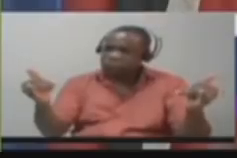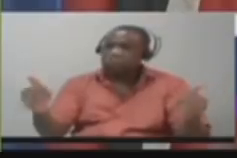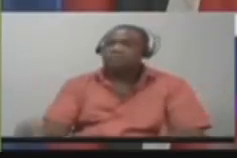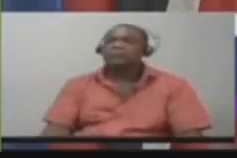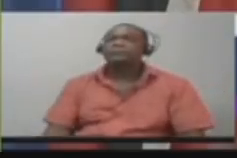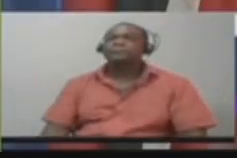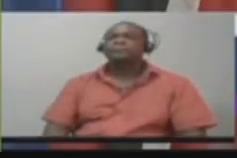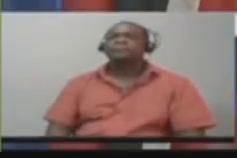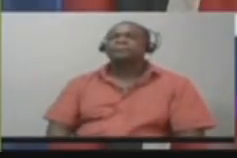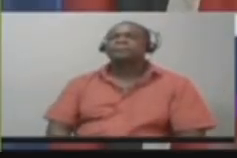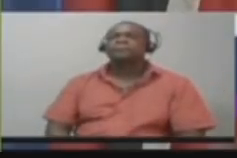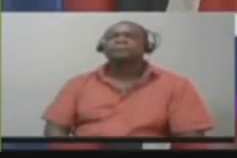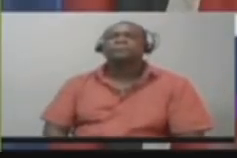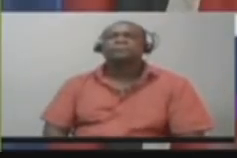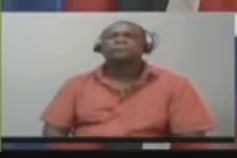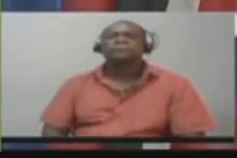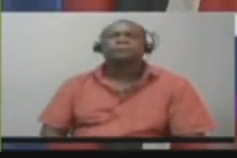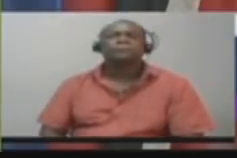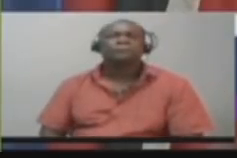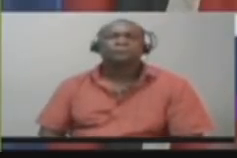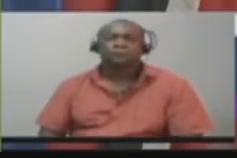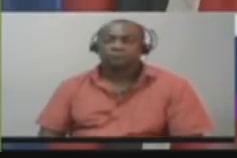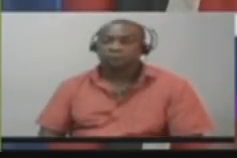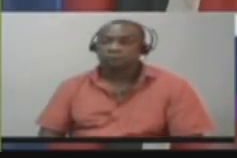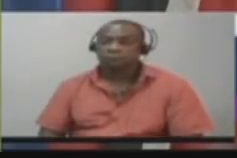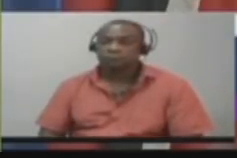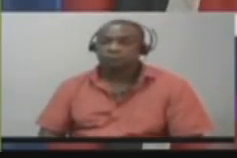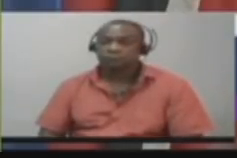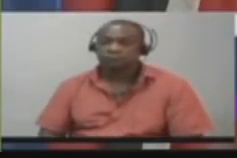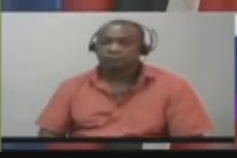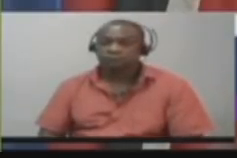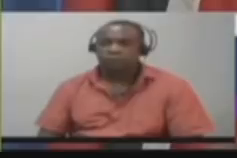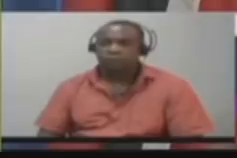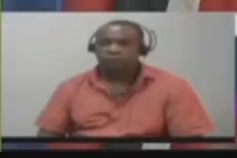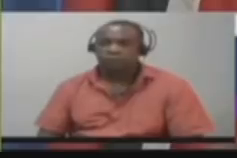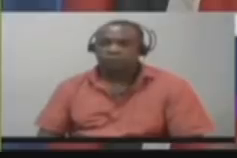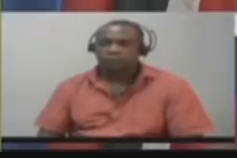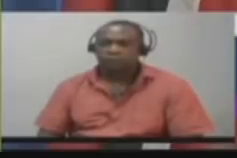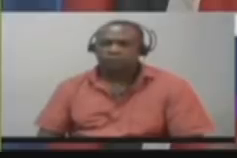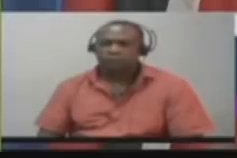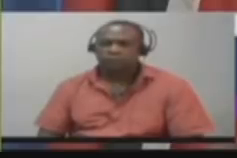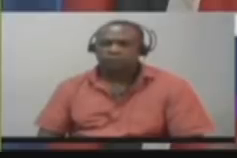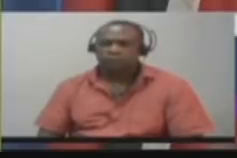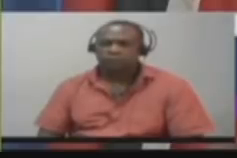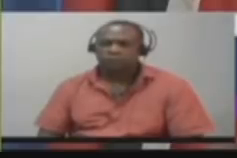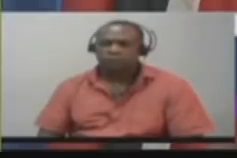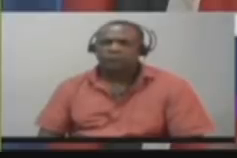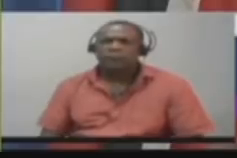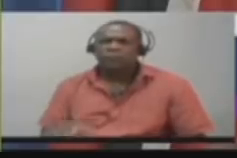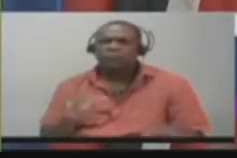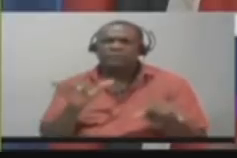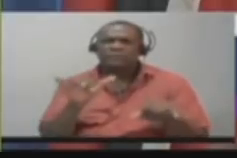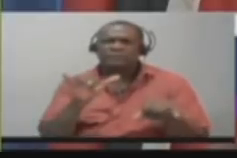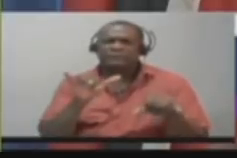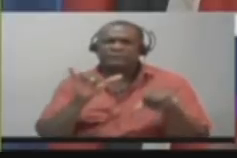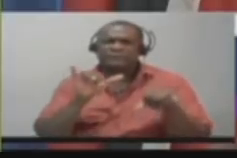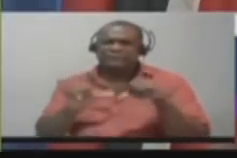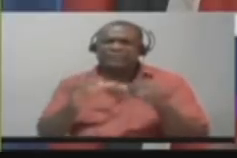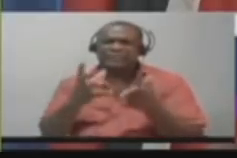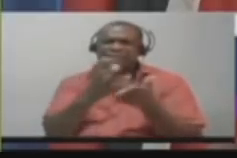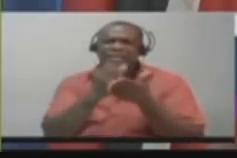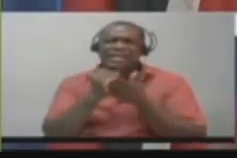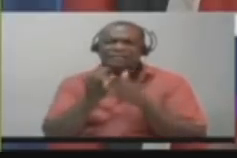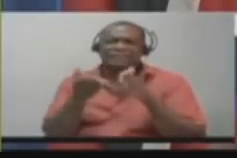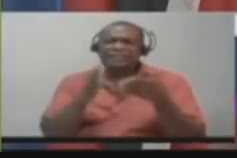As well? Harder to tell. We're actually still compiling that. The death information is always a little easier to collect because of the whole